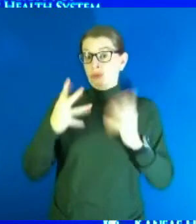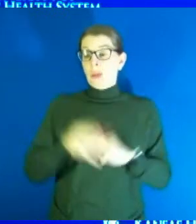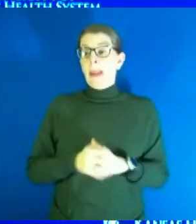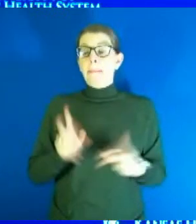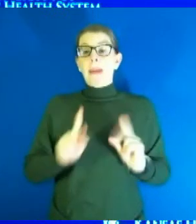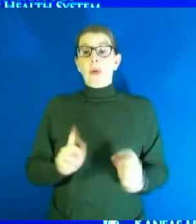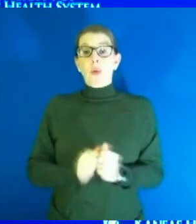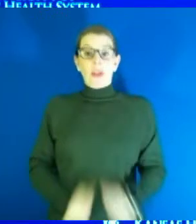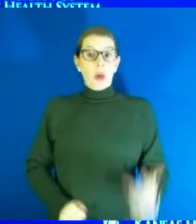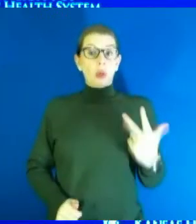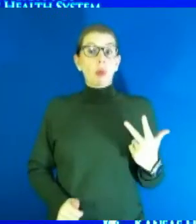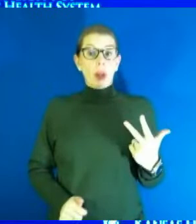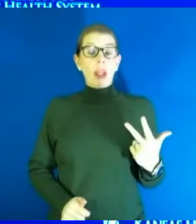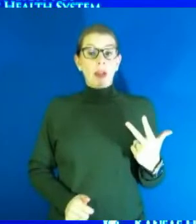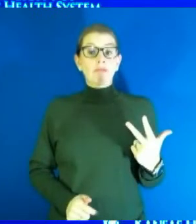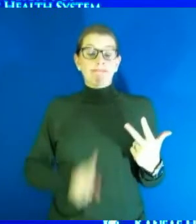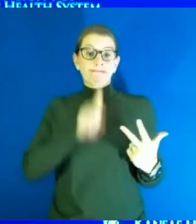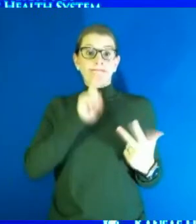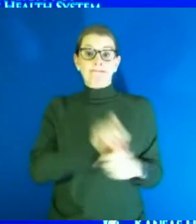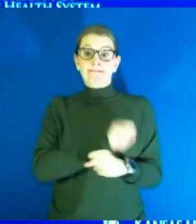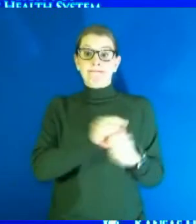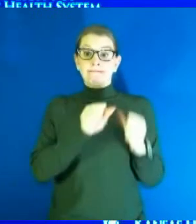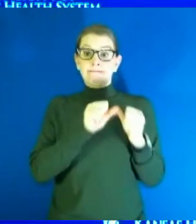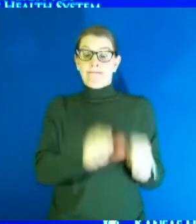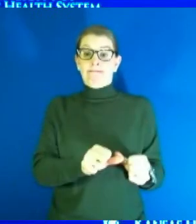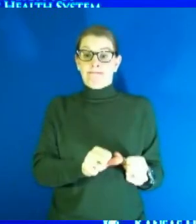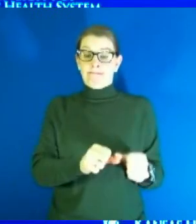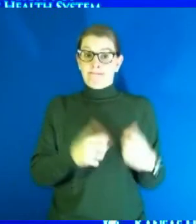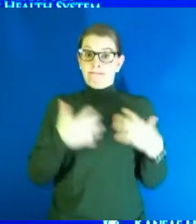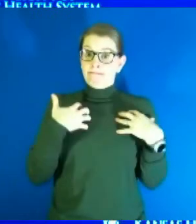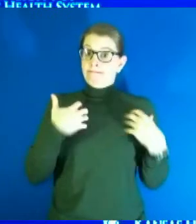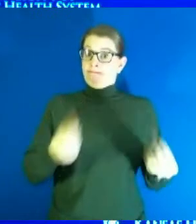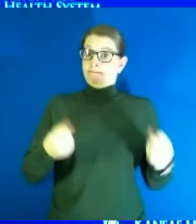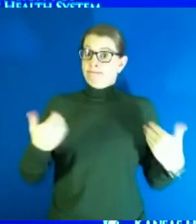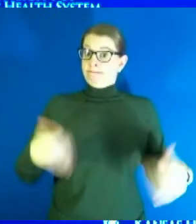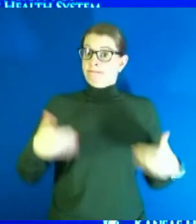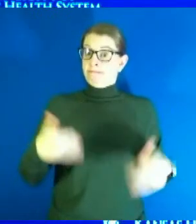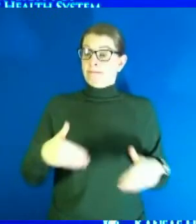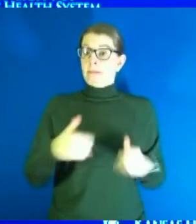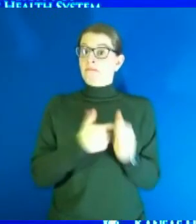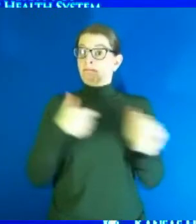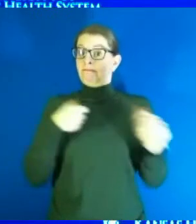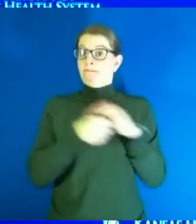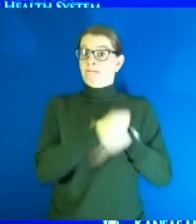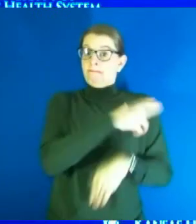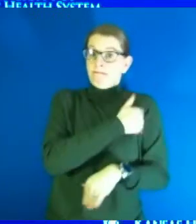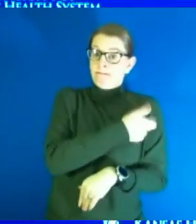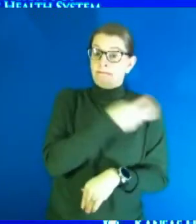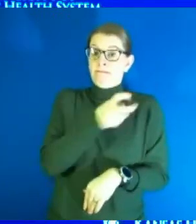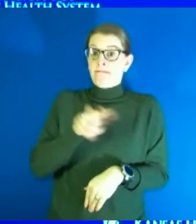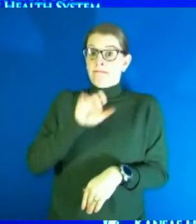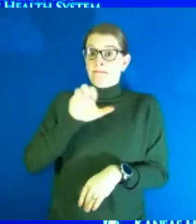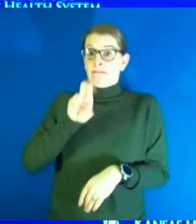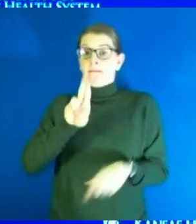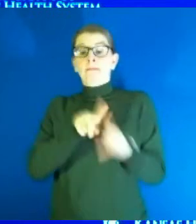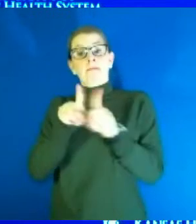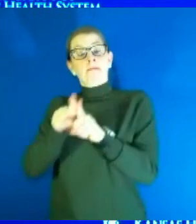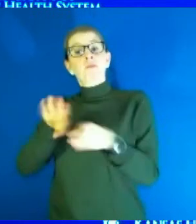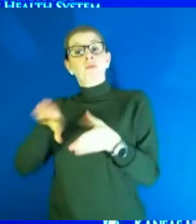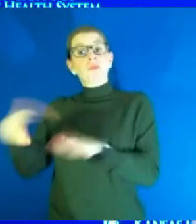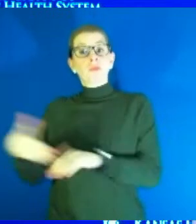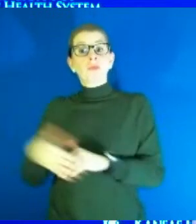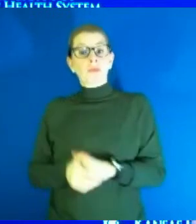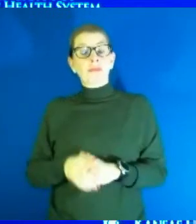doses really continue to be very well protected from hospitalization, severe disease, and death. And that has